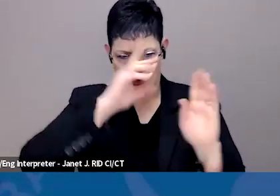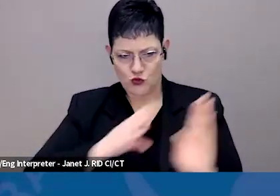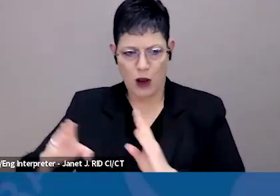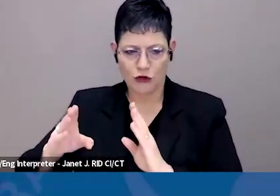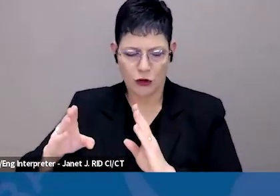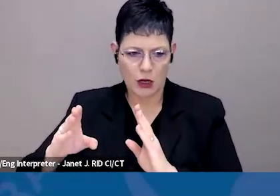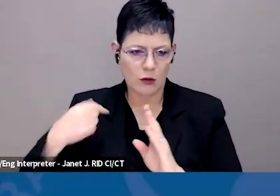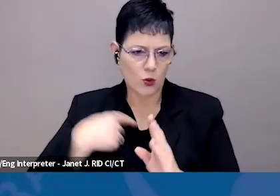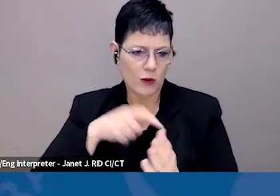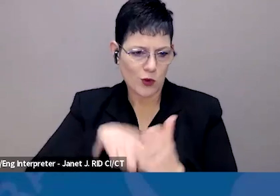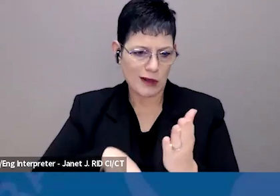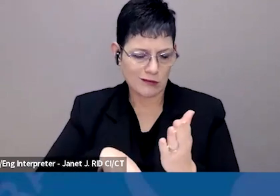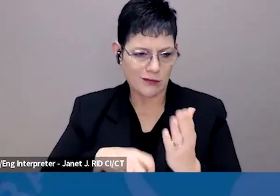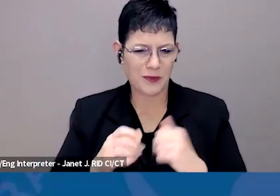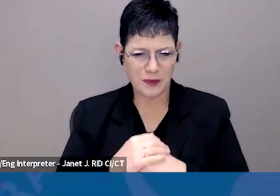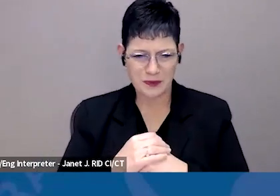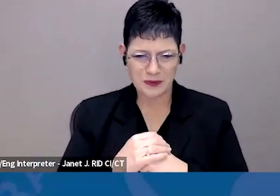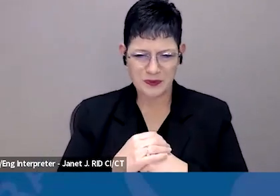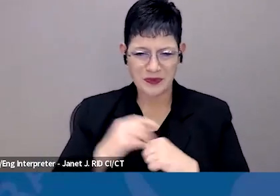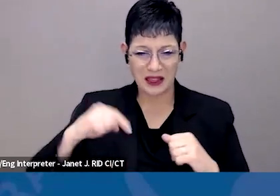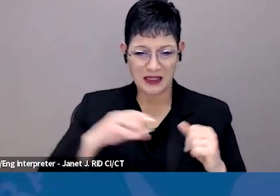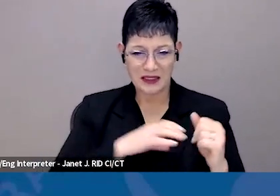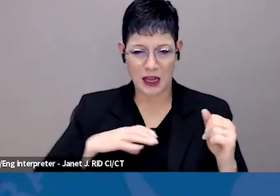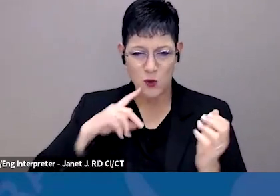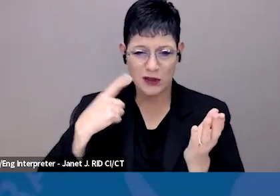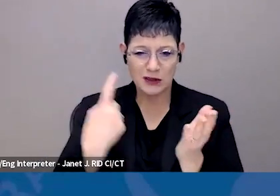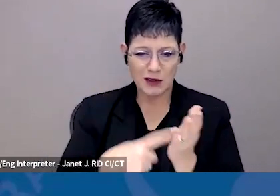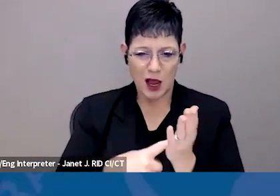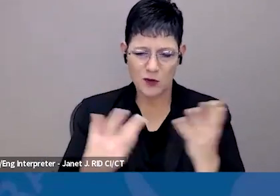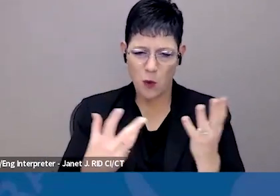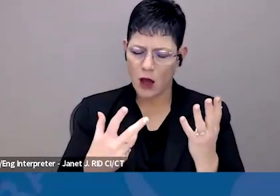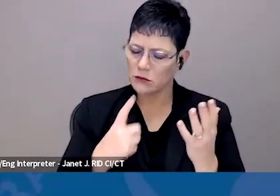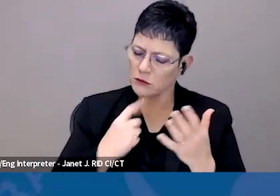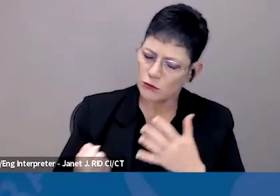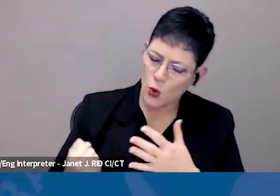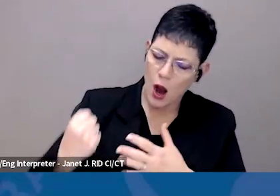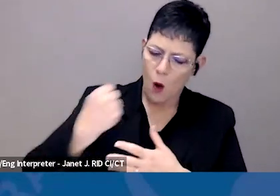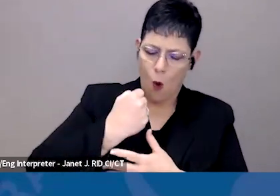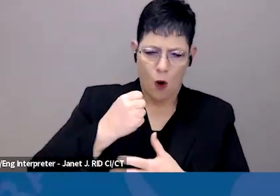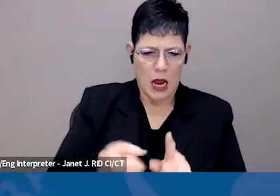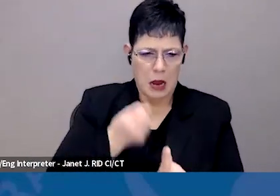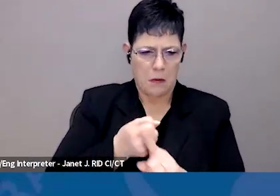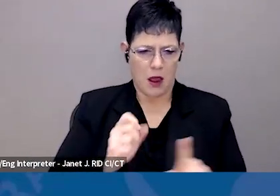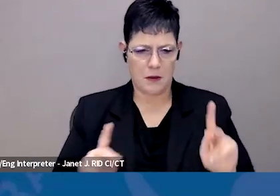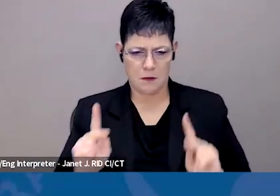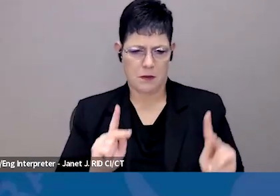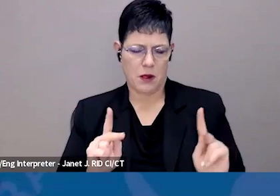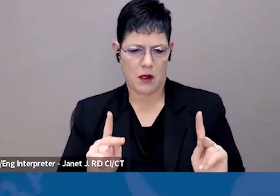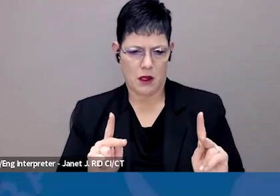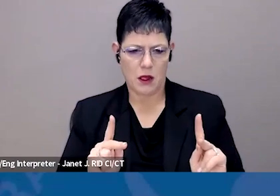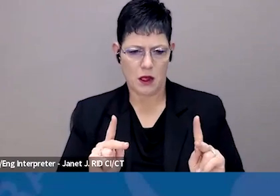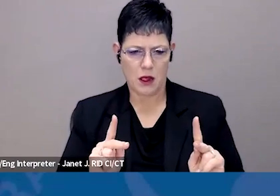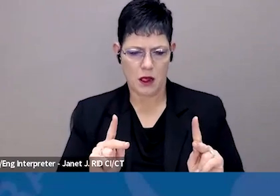councils produced. Today, the council will be discussing one of the most important issues affecting caregiving, the intersection of